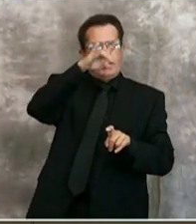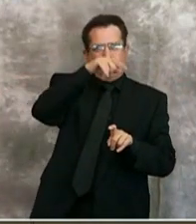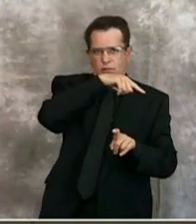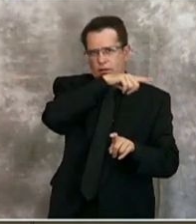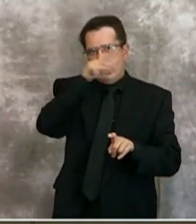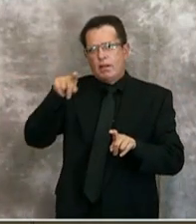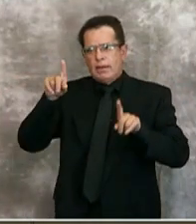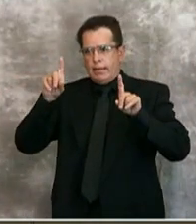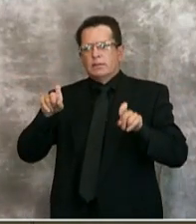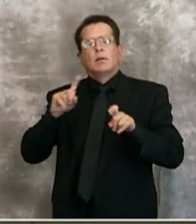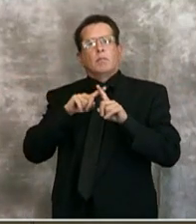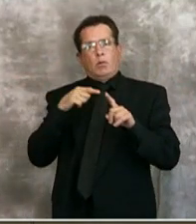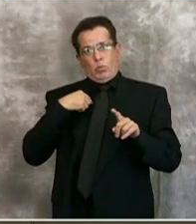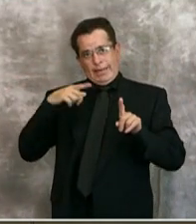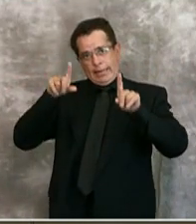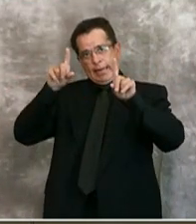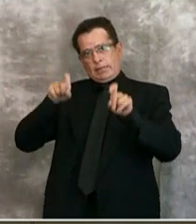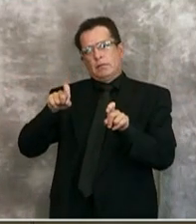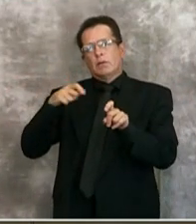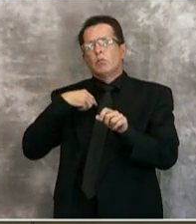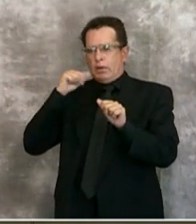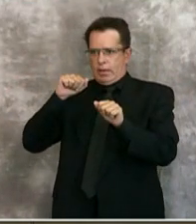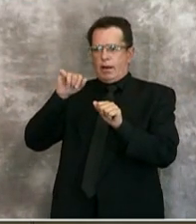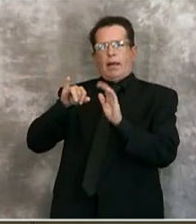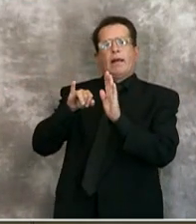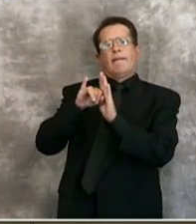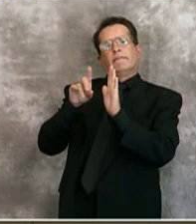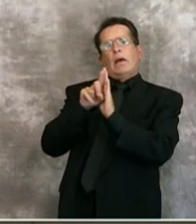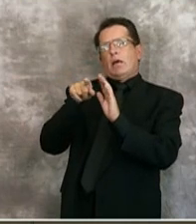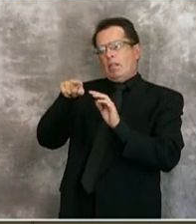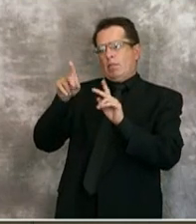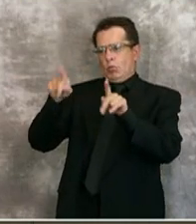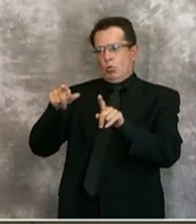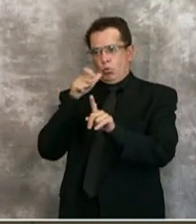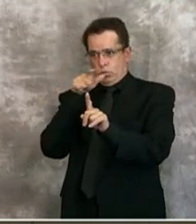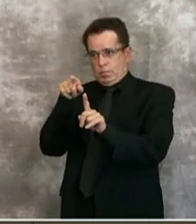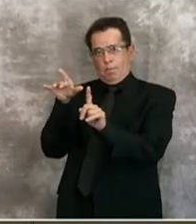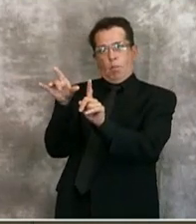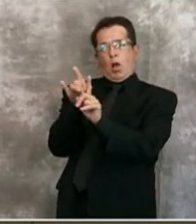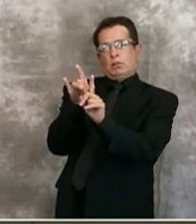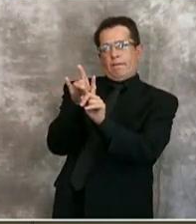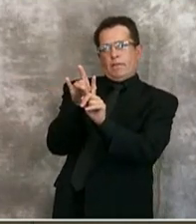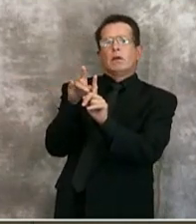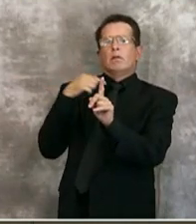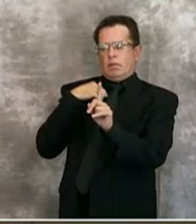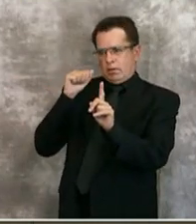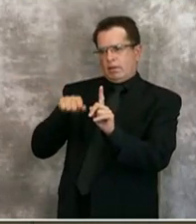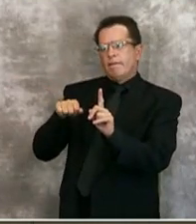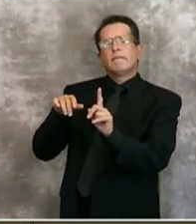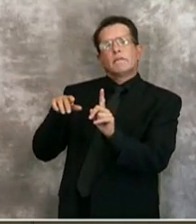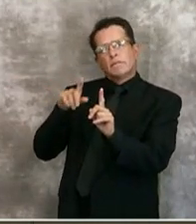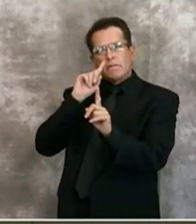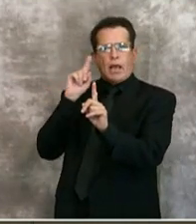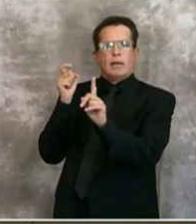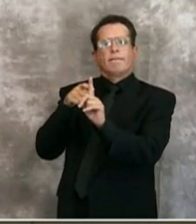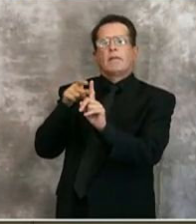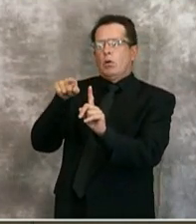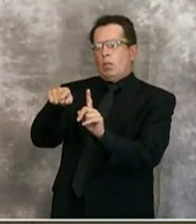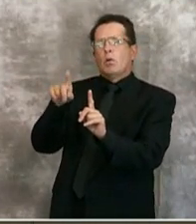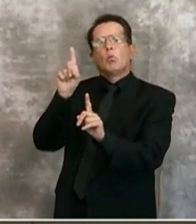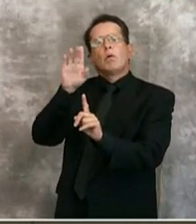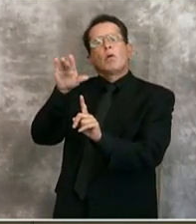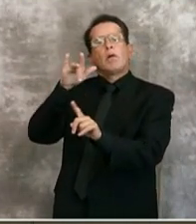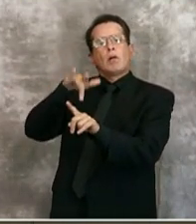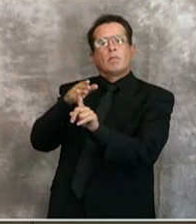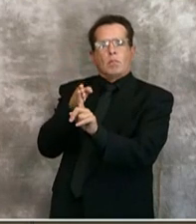Testing allows us to identify those individuals that are positive so that we can quickly identify contacts